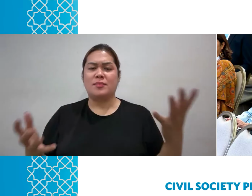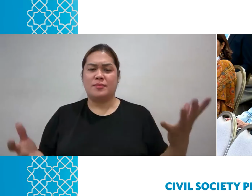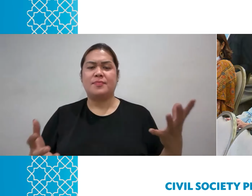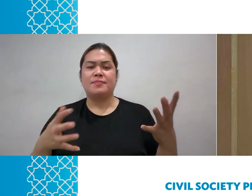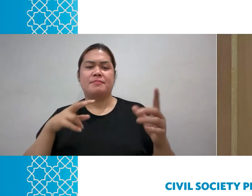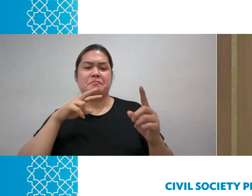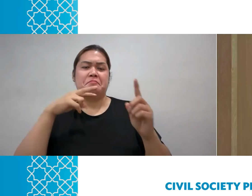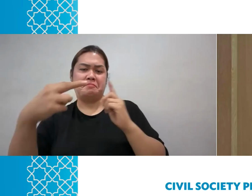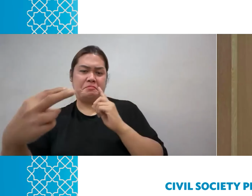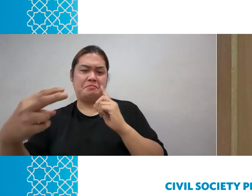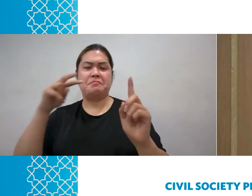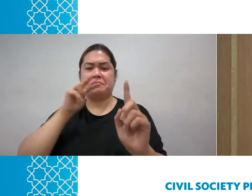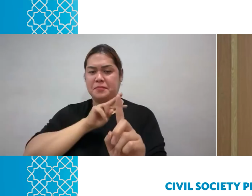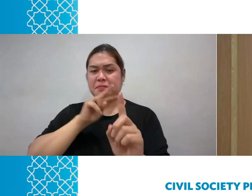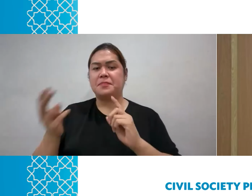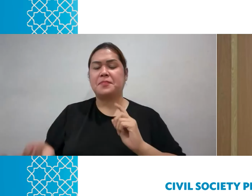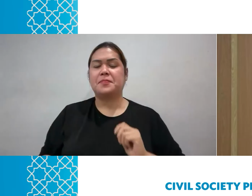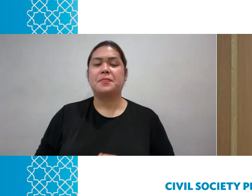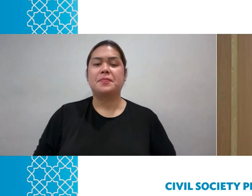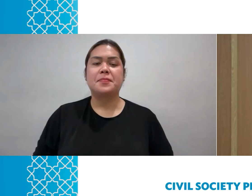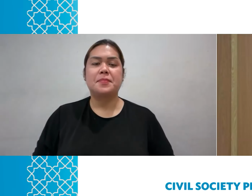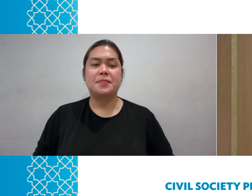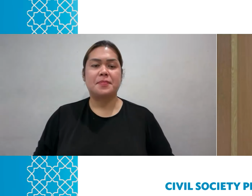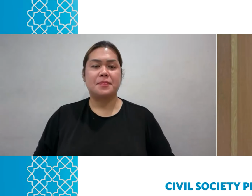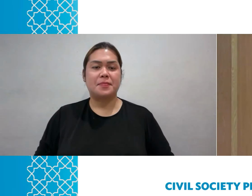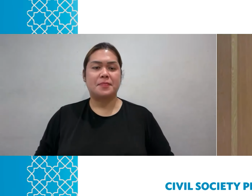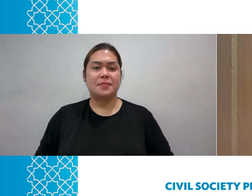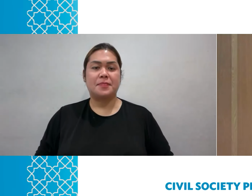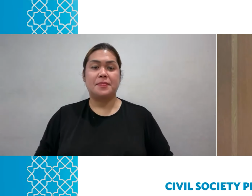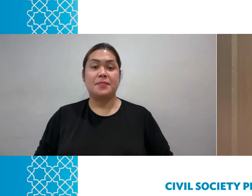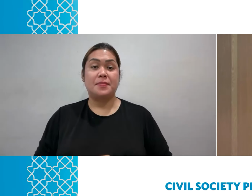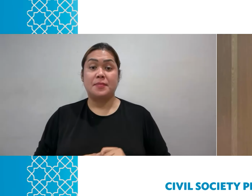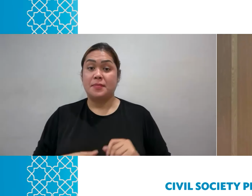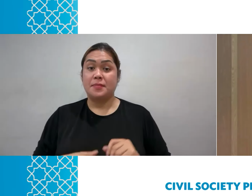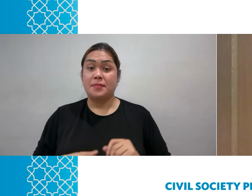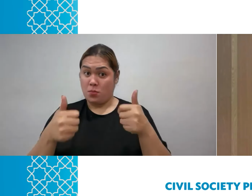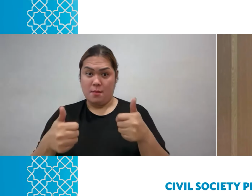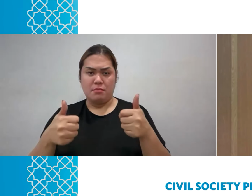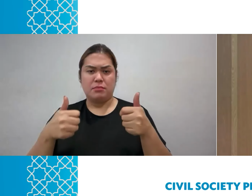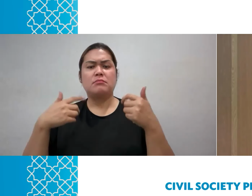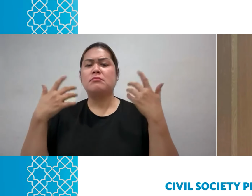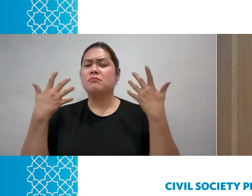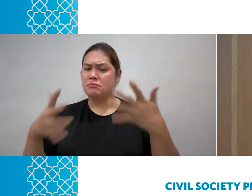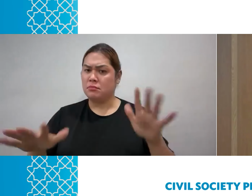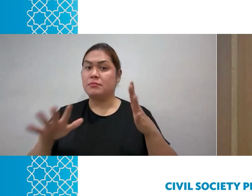Yes. Okay, I think this is already becoming a very interesting conversation.